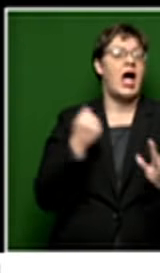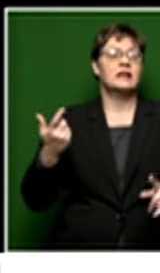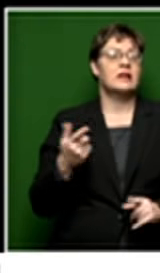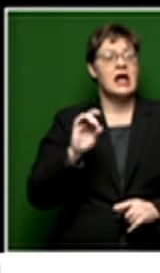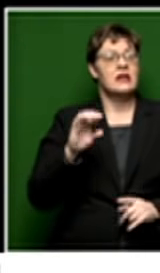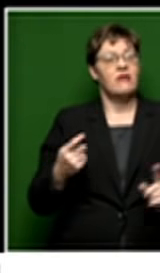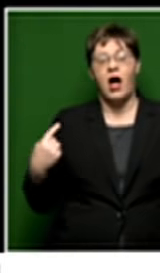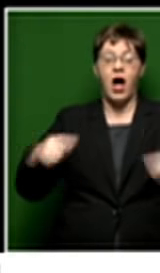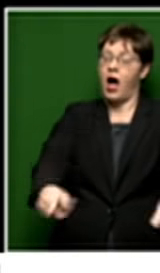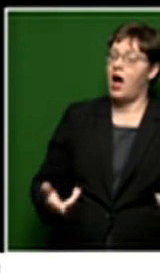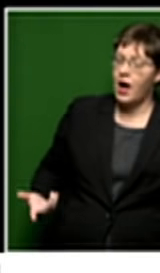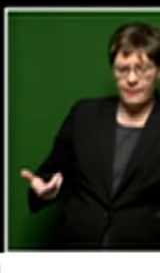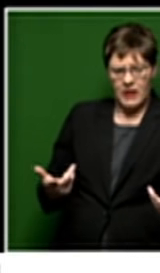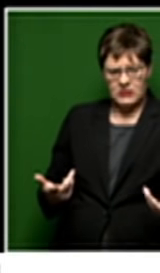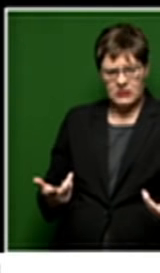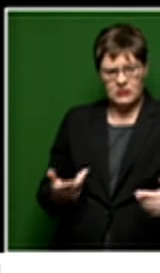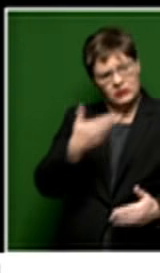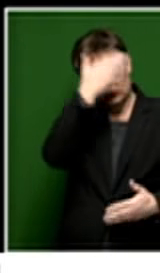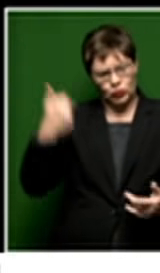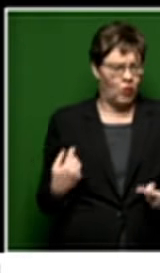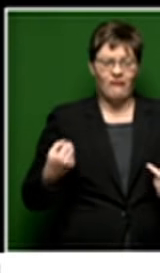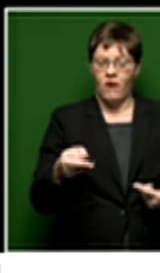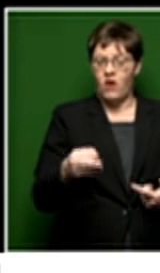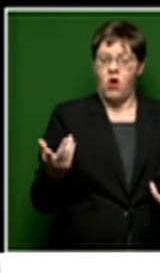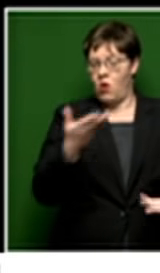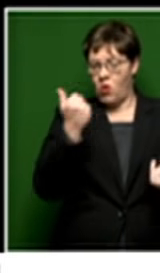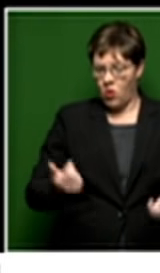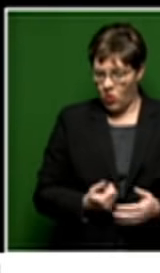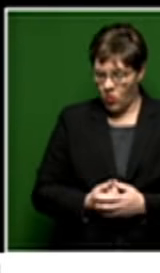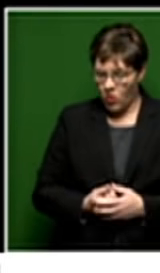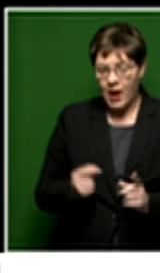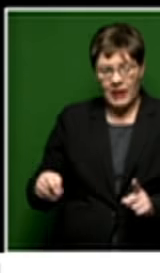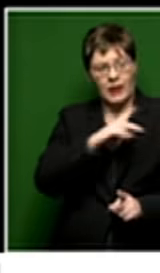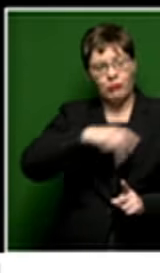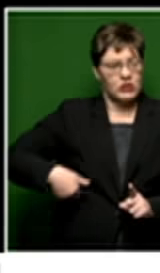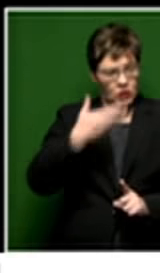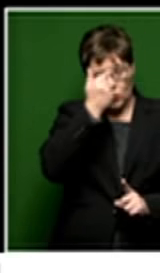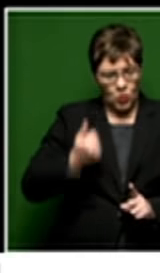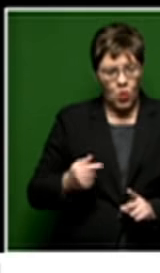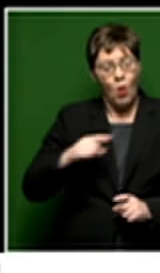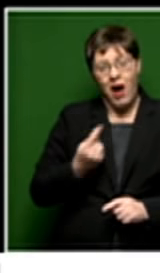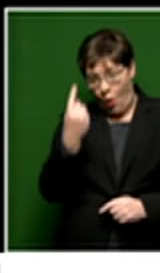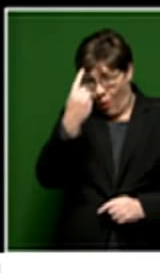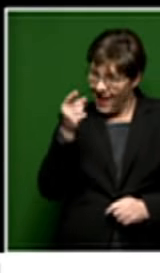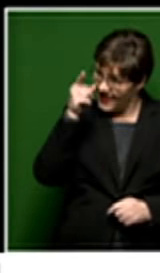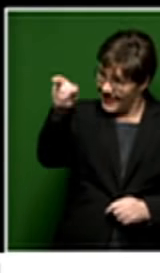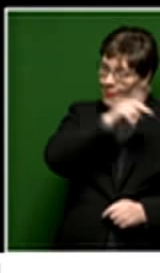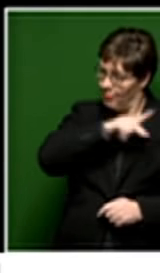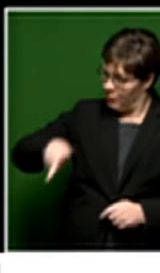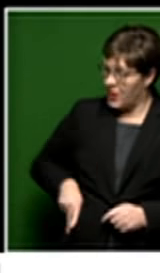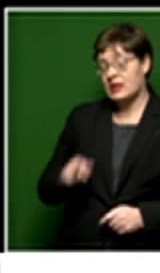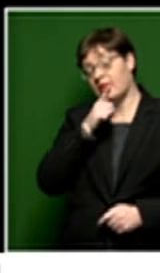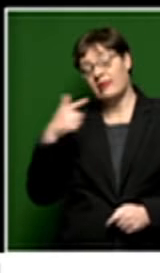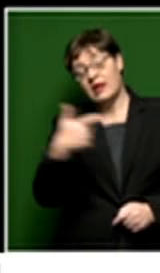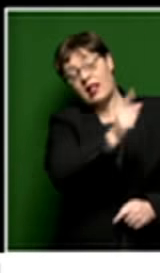deployed. Find out if even the president don't know who deployed the SANDF, because he's the only one who must give the authorization to